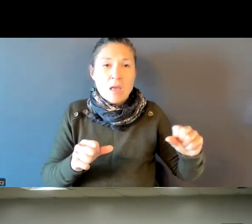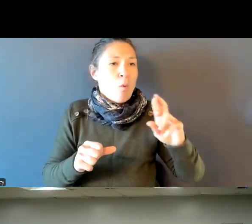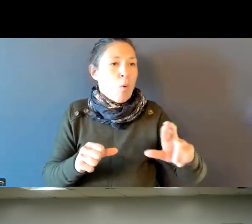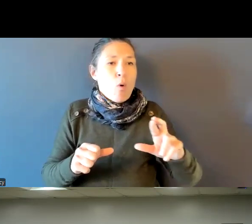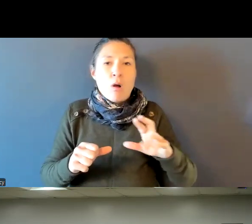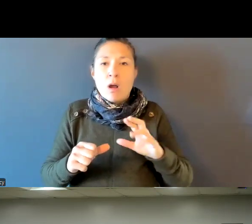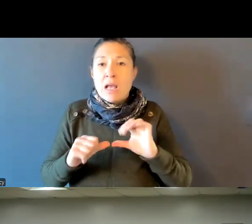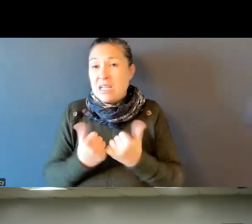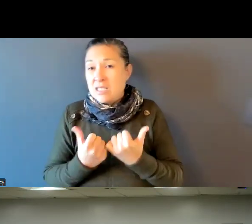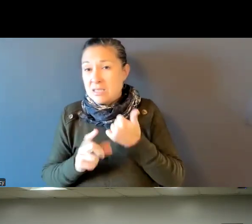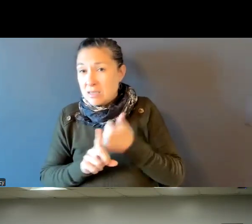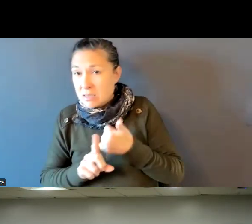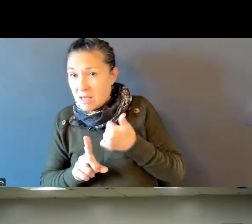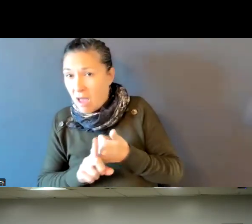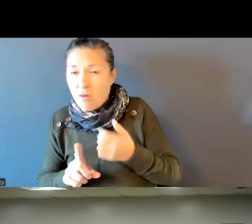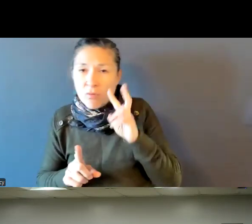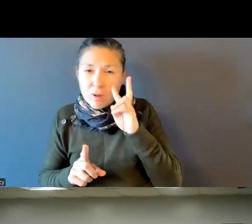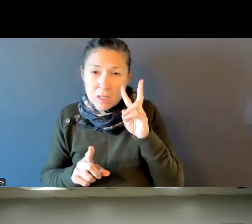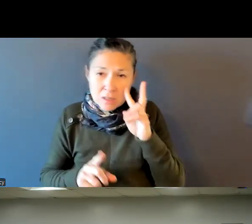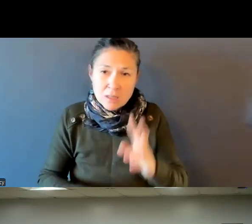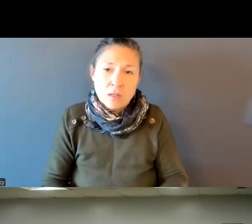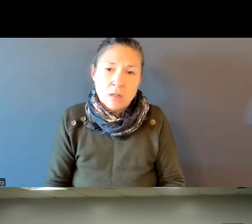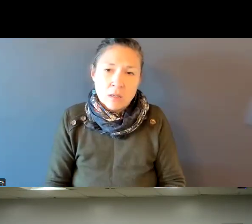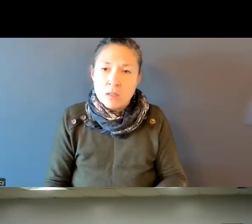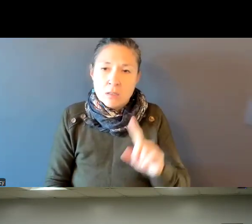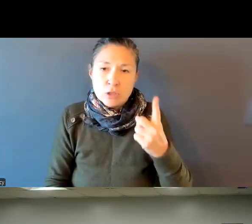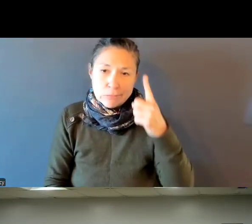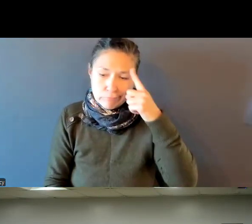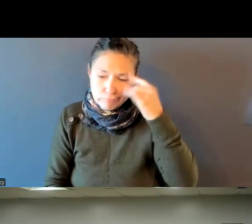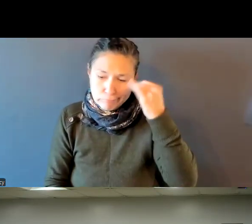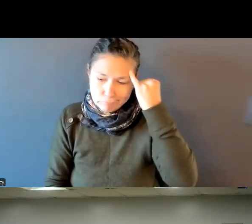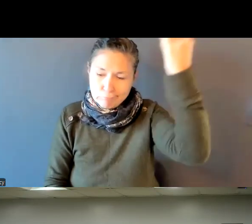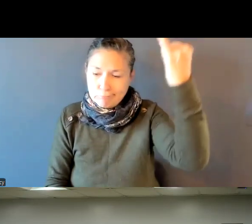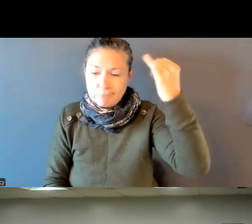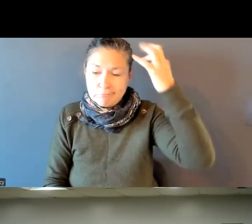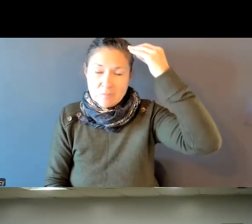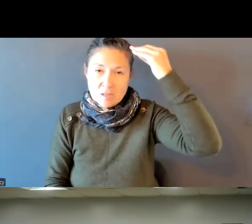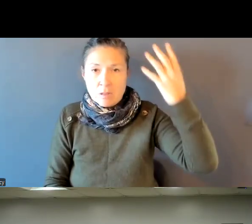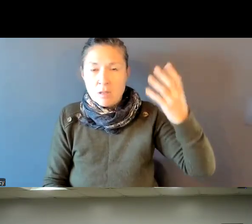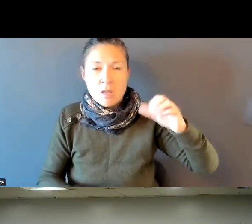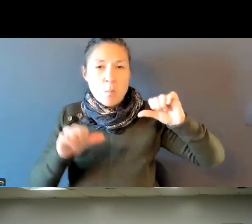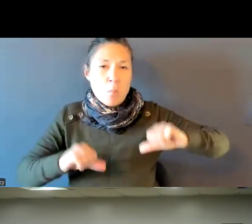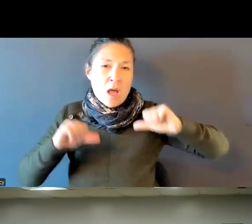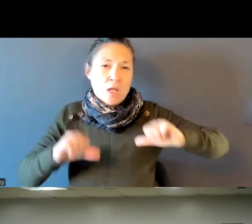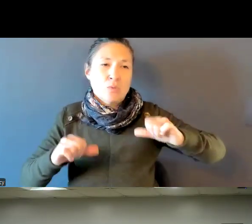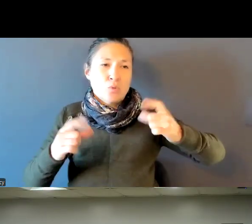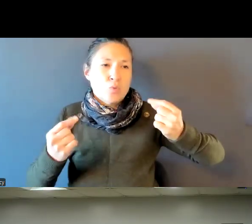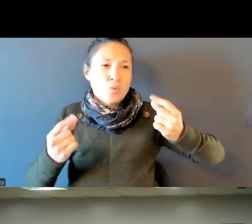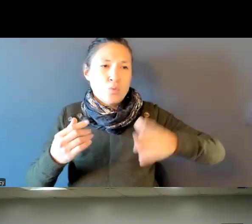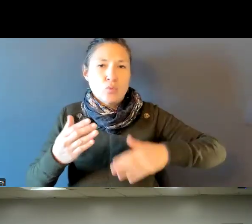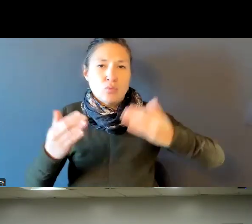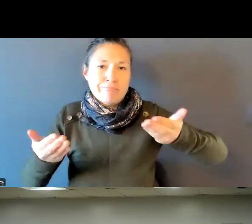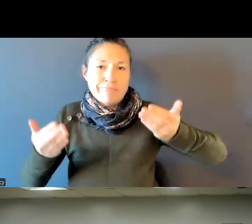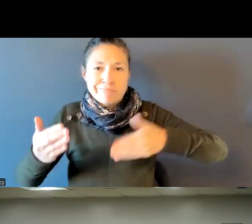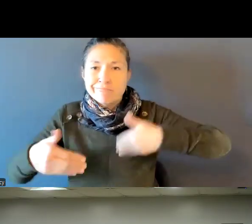I think that's what, just thinking out loud right now, what would be a possible next step for us.